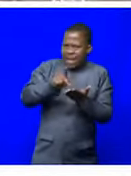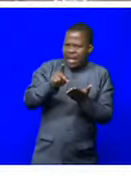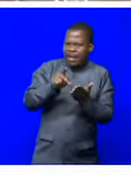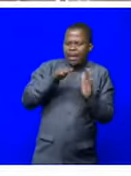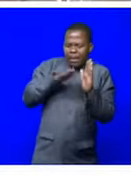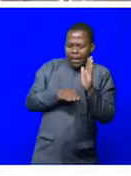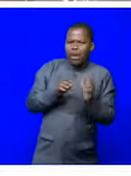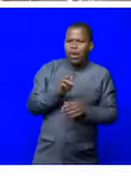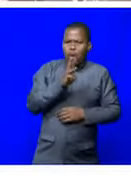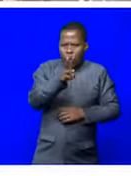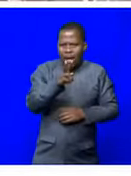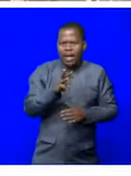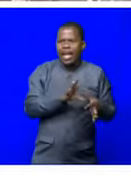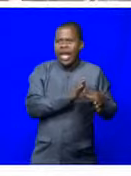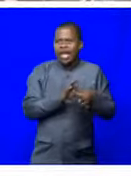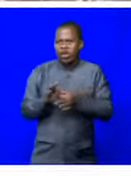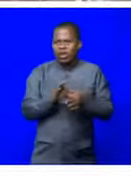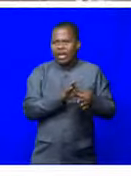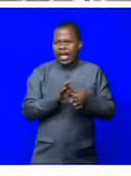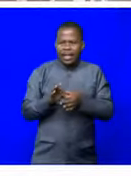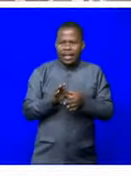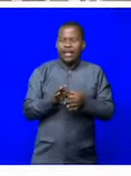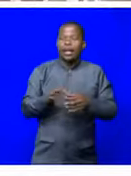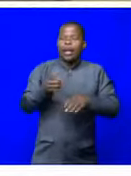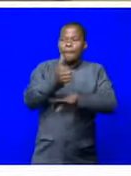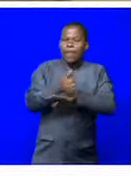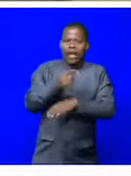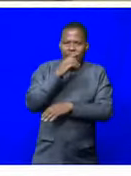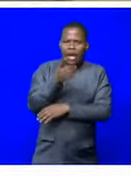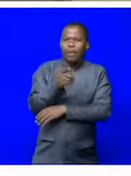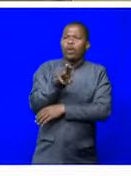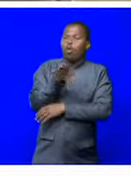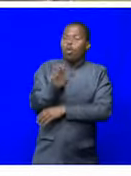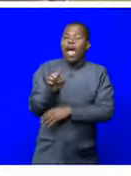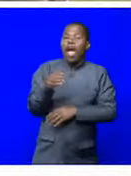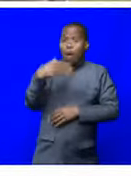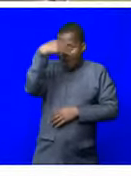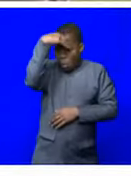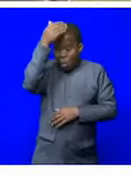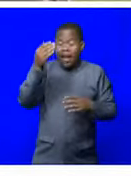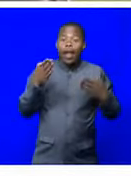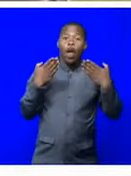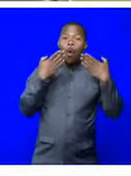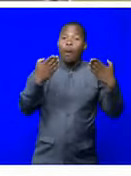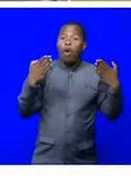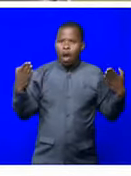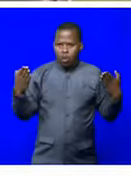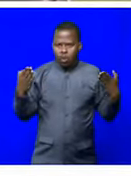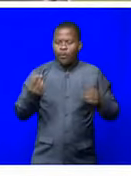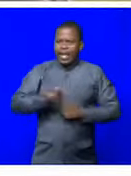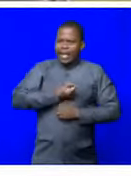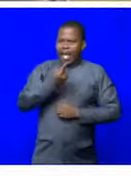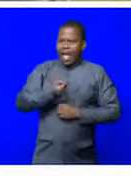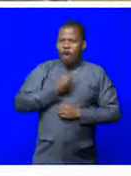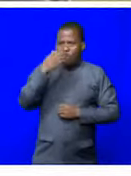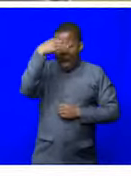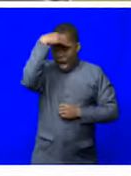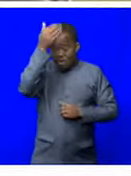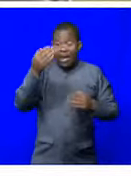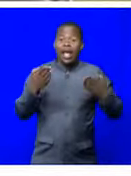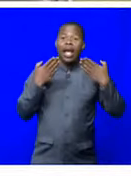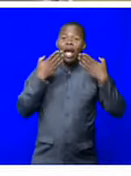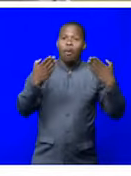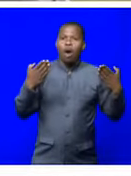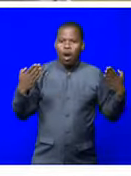yalabo somabhizinisi ubonga hulumende ngalolu sito. Ngiyabonga kakhulu kuhulumende ikakhulu iMinistry